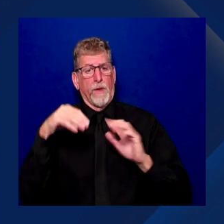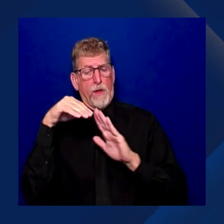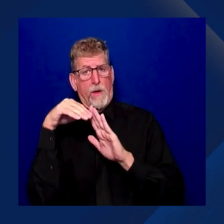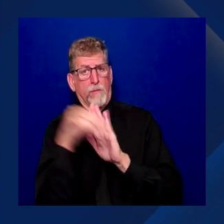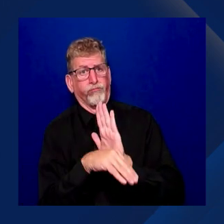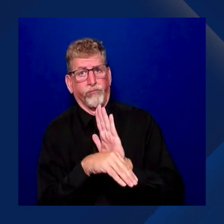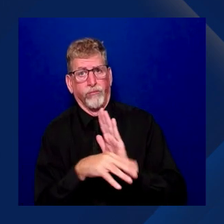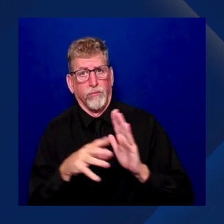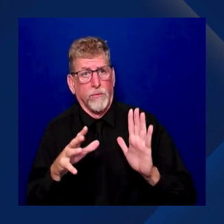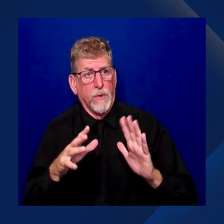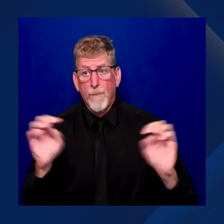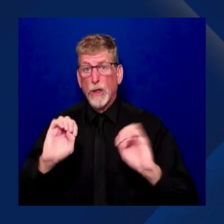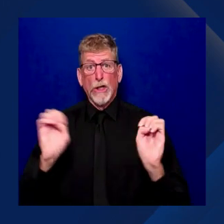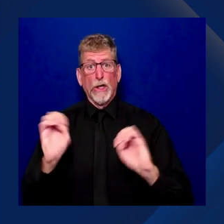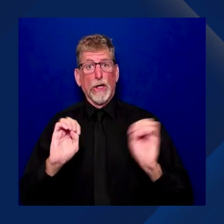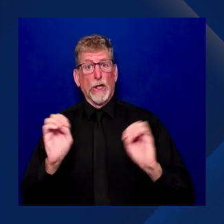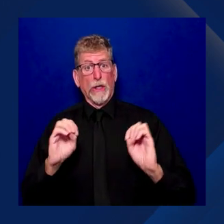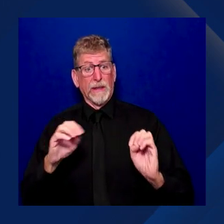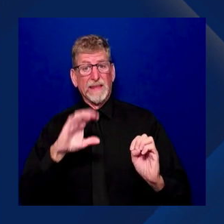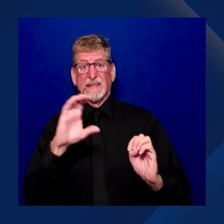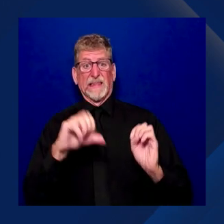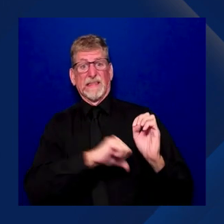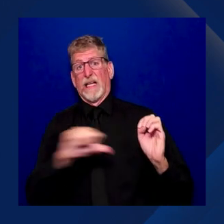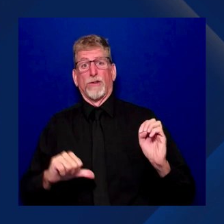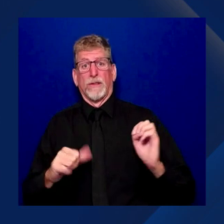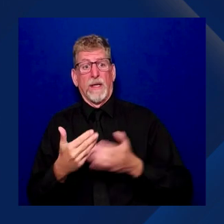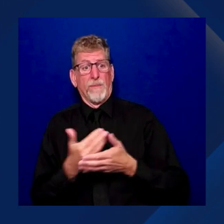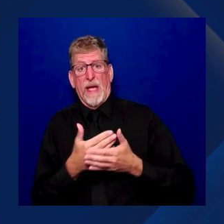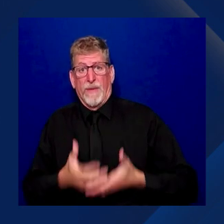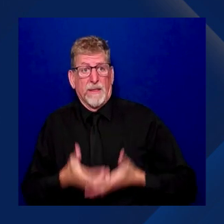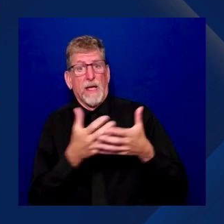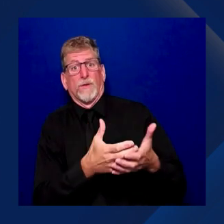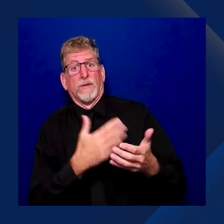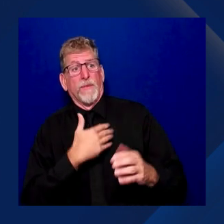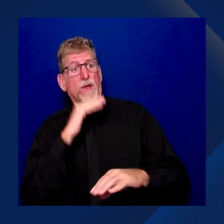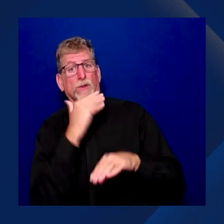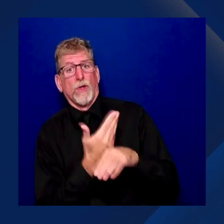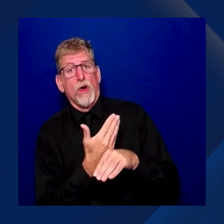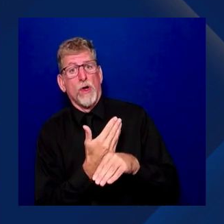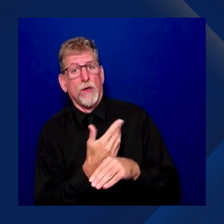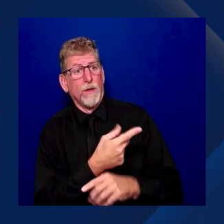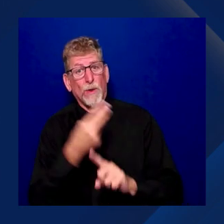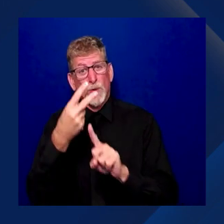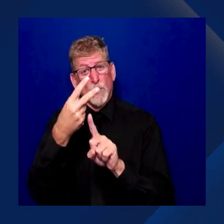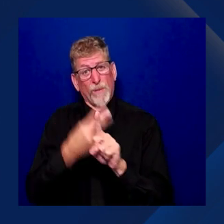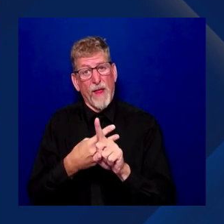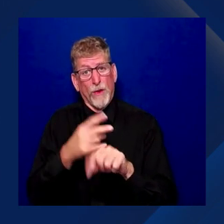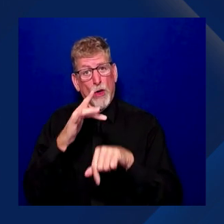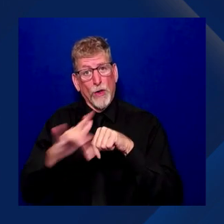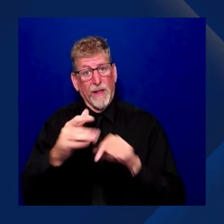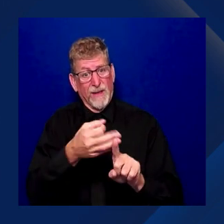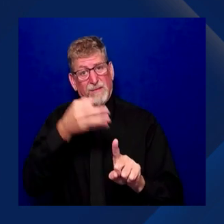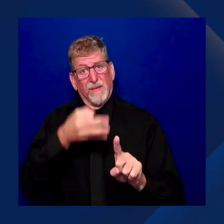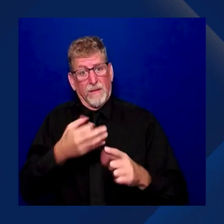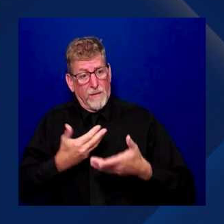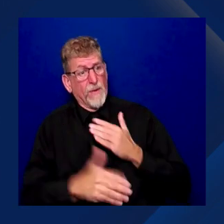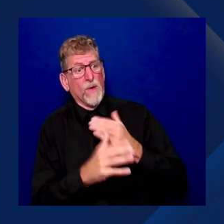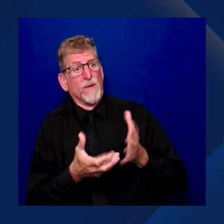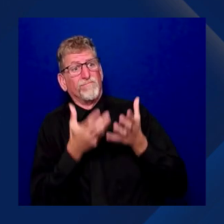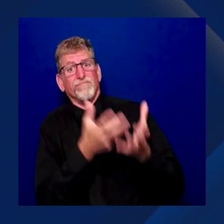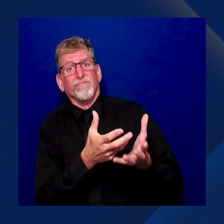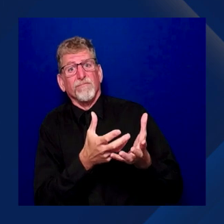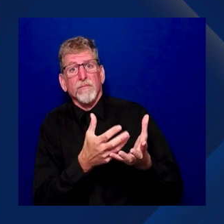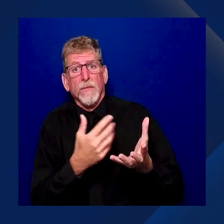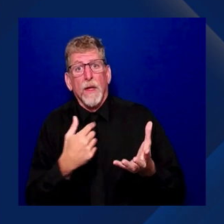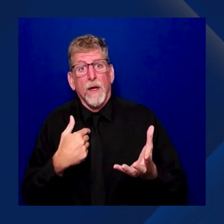early, and I'm so grateful that I was able to, you know, eventually walk out of the hospital, and even though my daughter, you know, spent